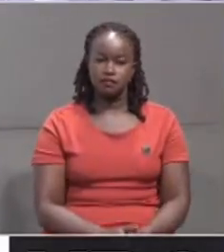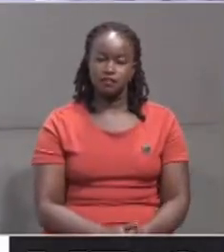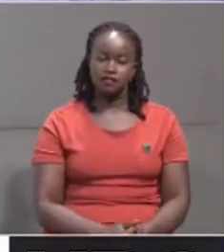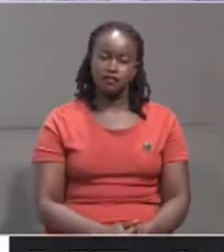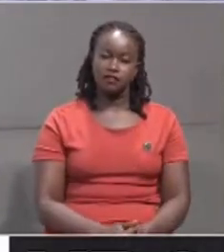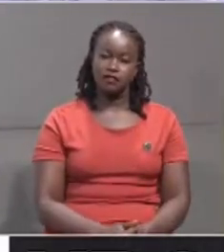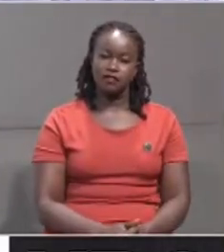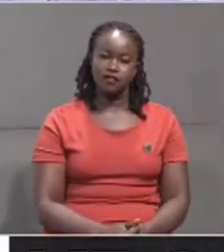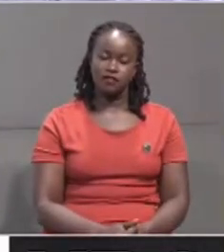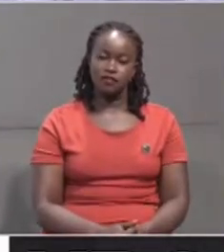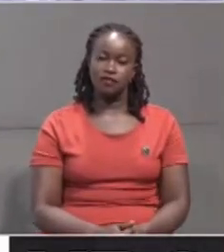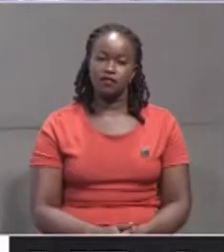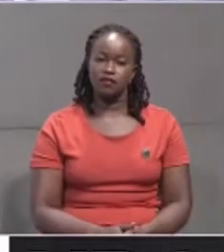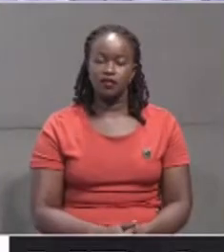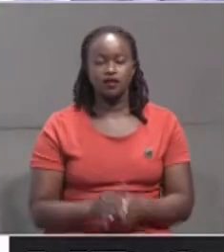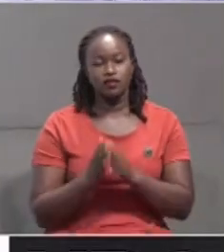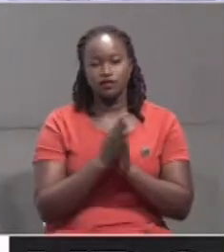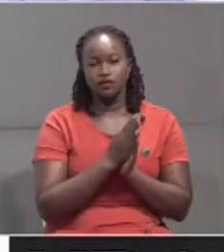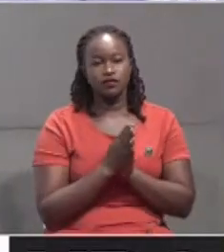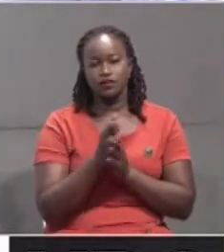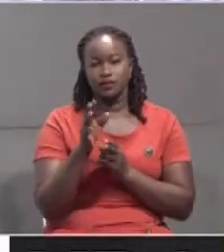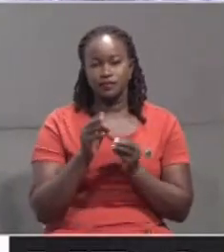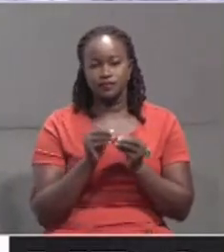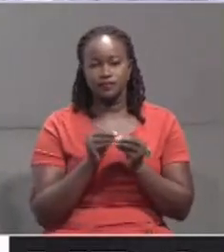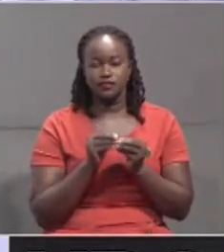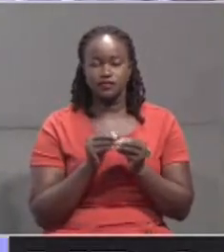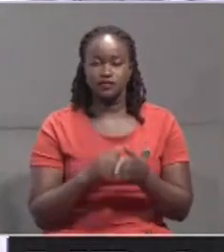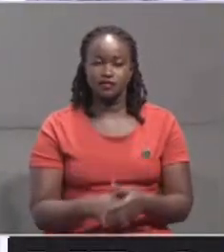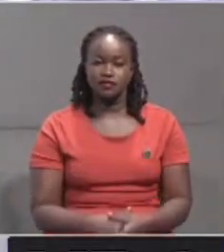okukurora. Mirinam Kose, Robert Baita, UBC News.